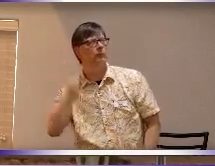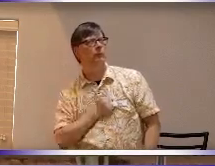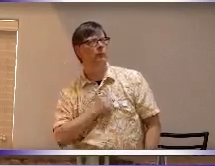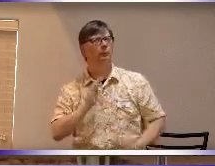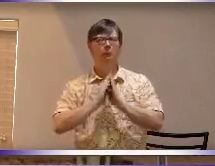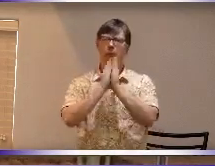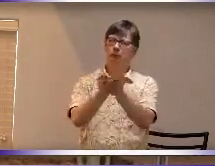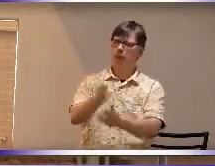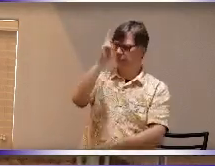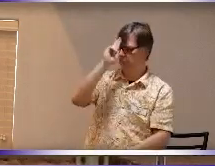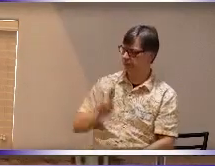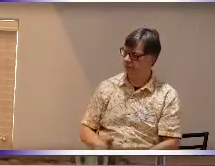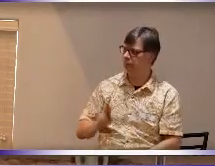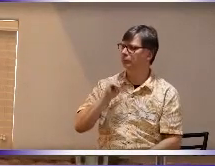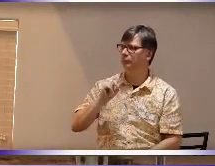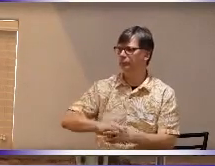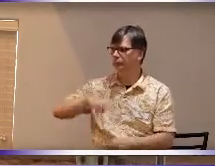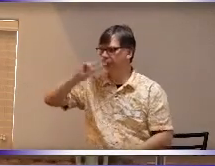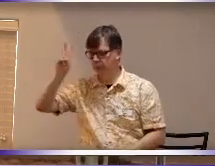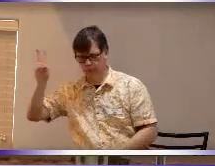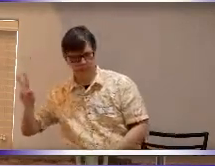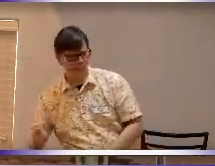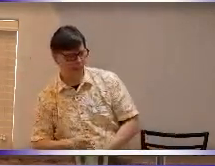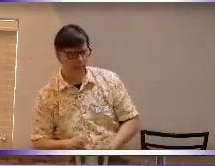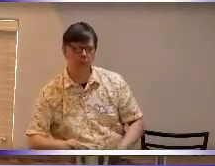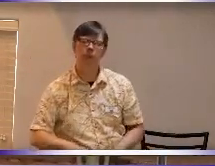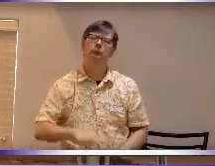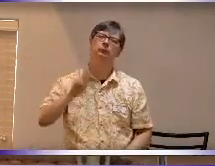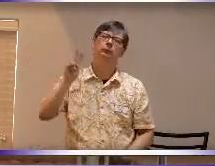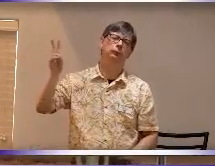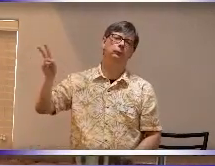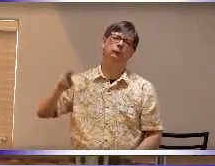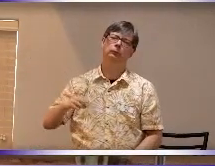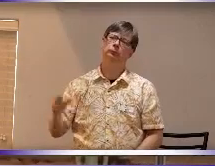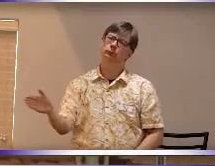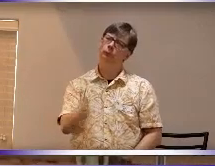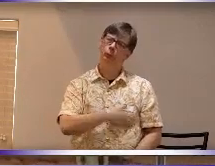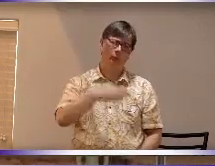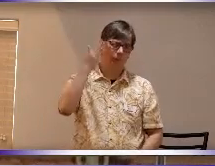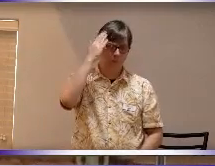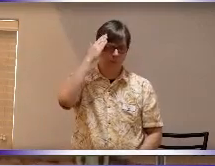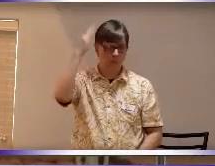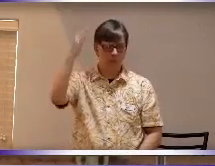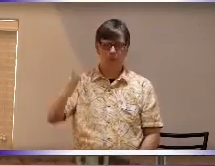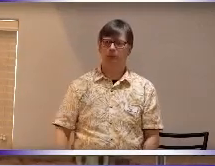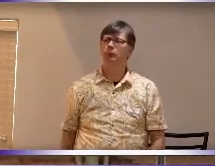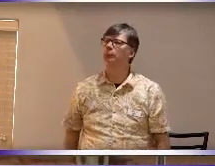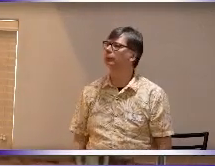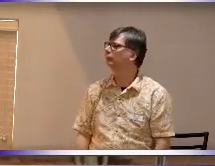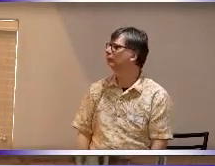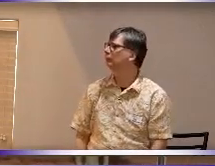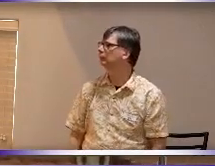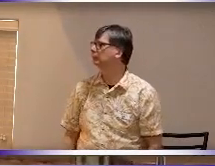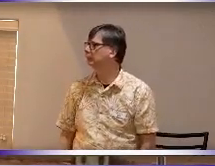get to realize each other as not quite as other as we thought. Well, the internet hasn't